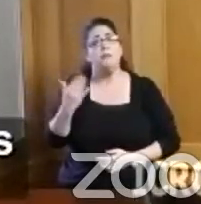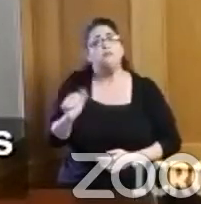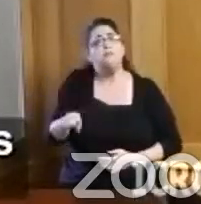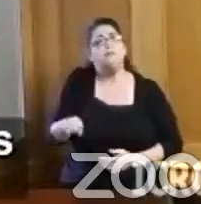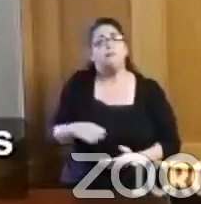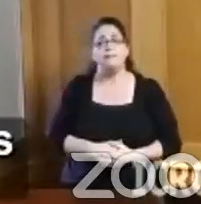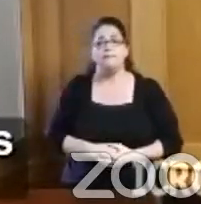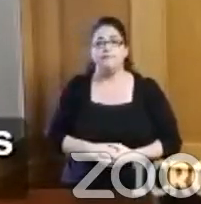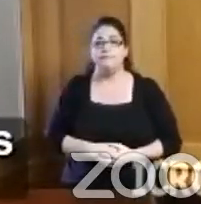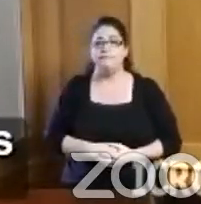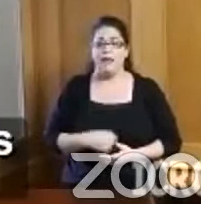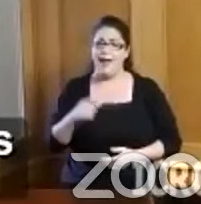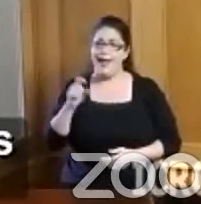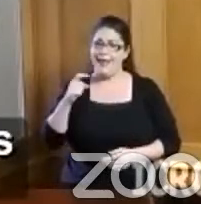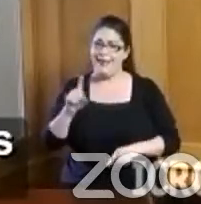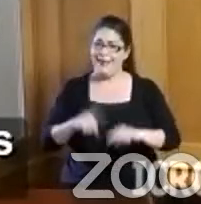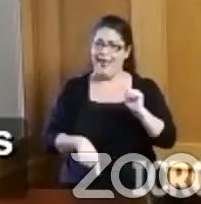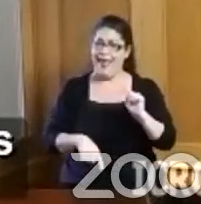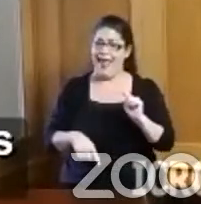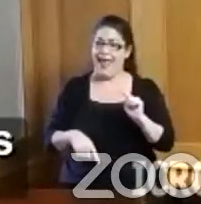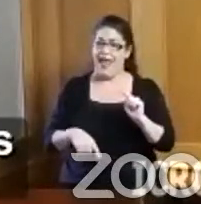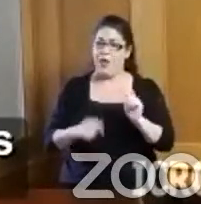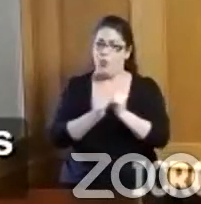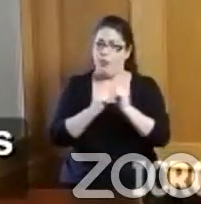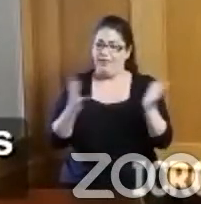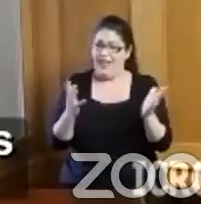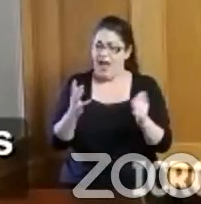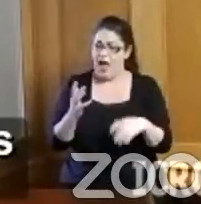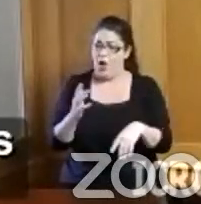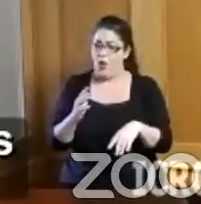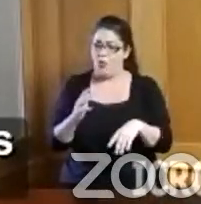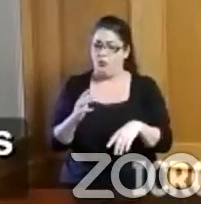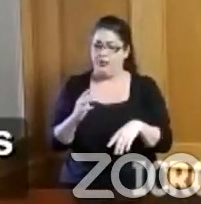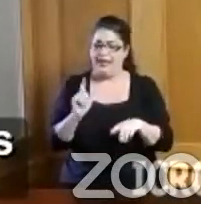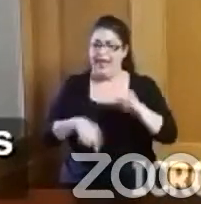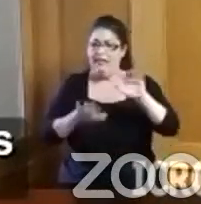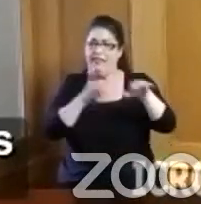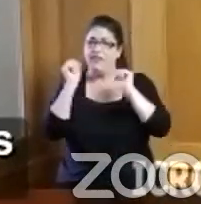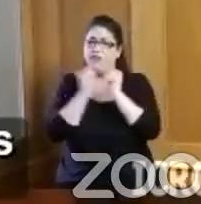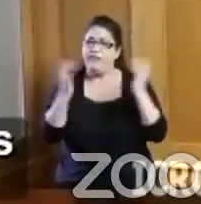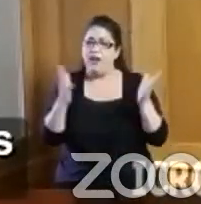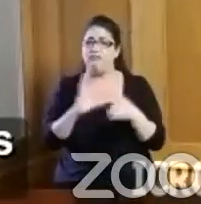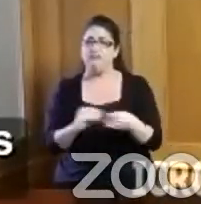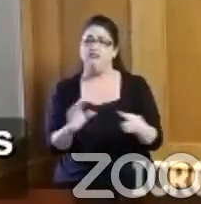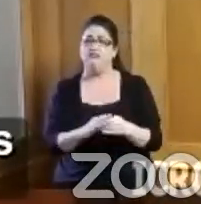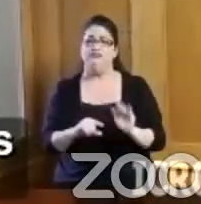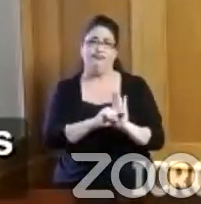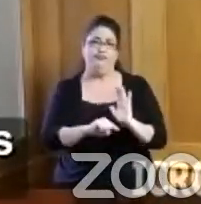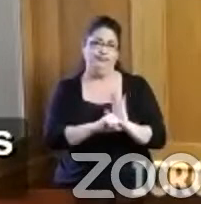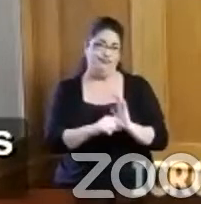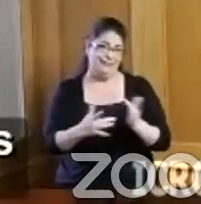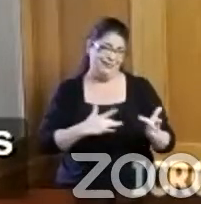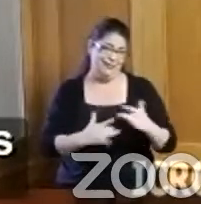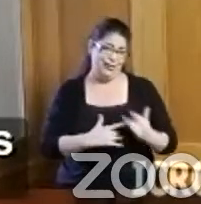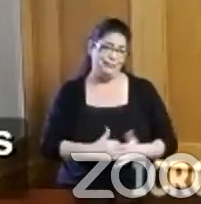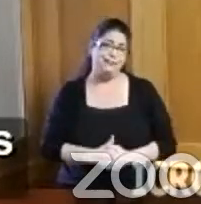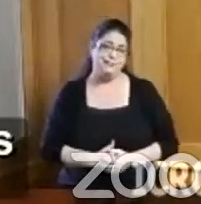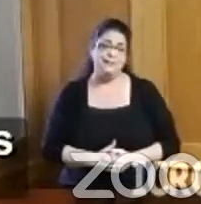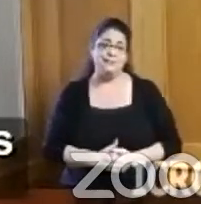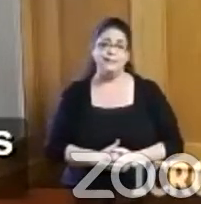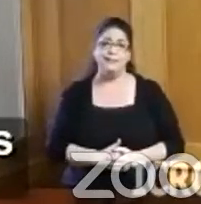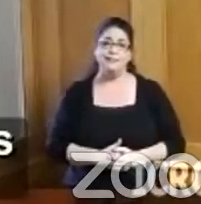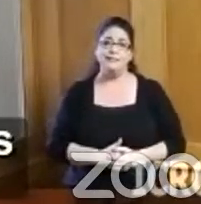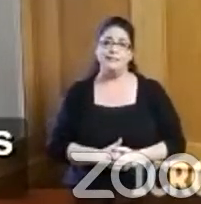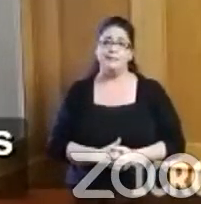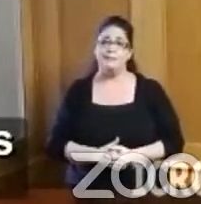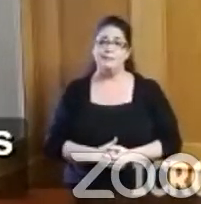leave without voicing concerns. And primarily what they are is that we don't know